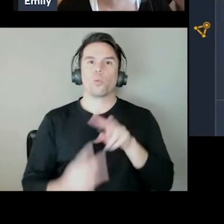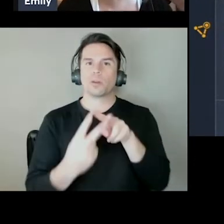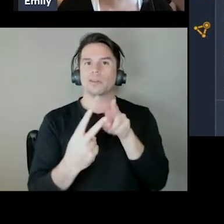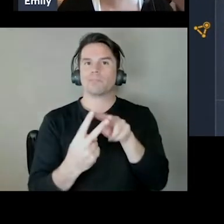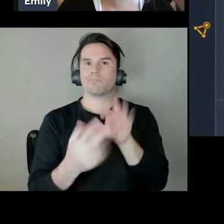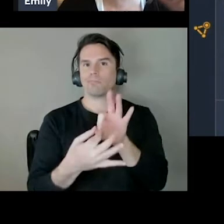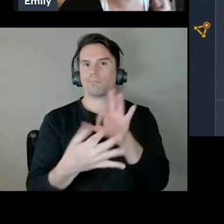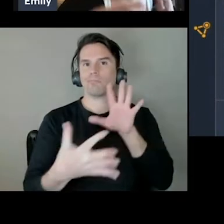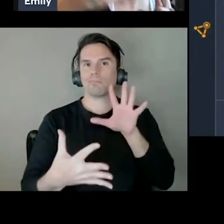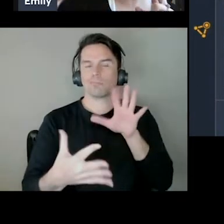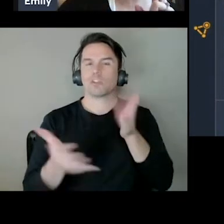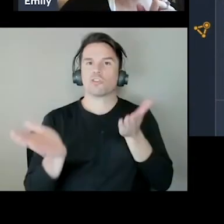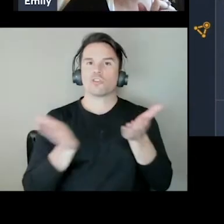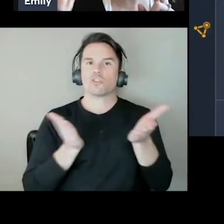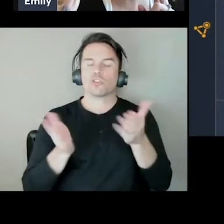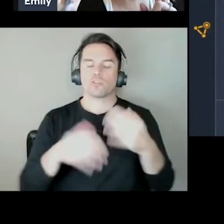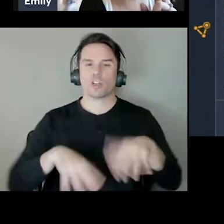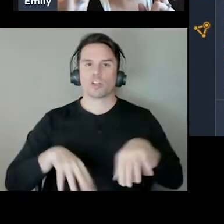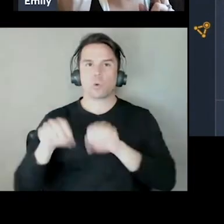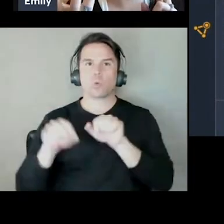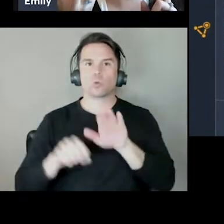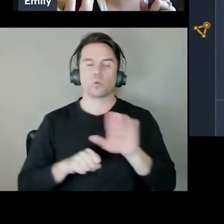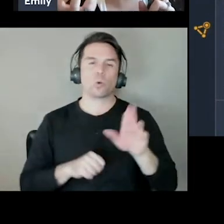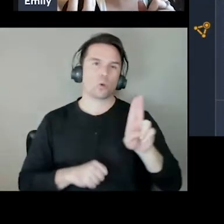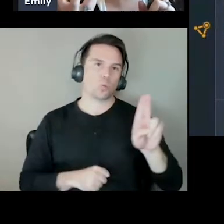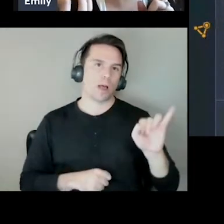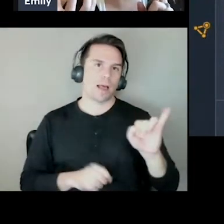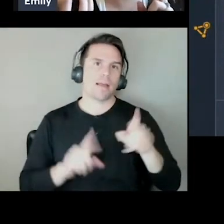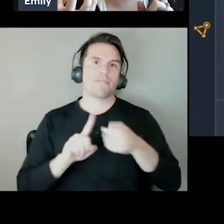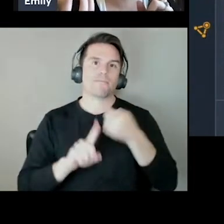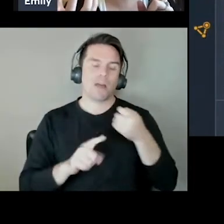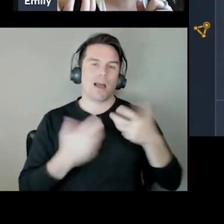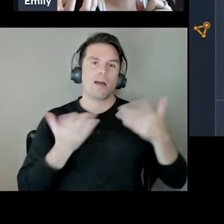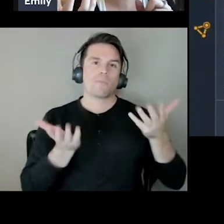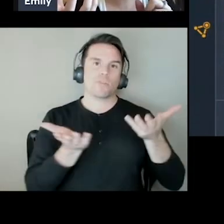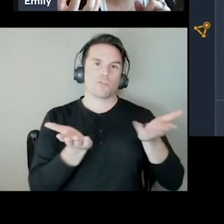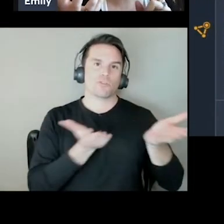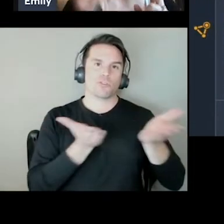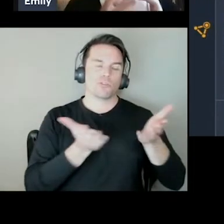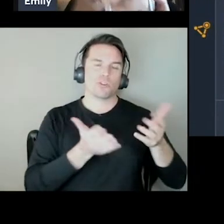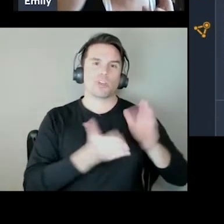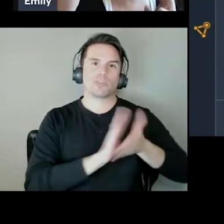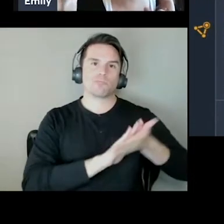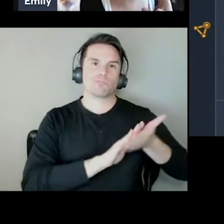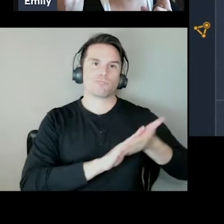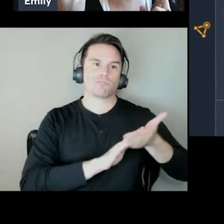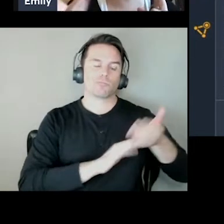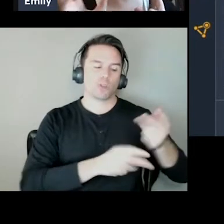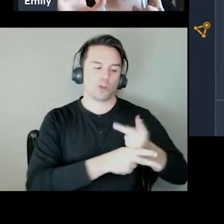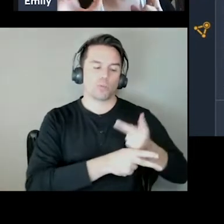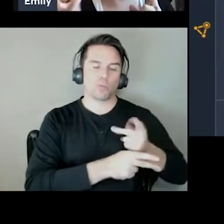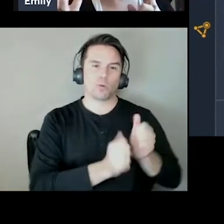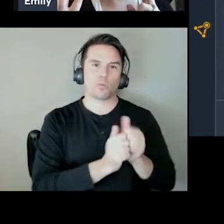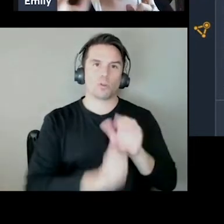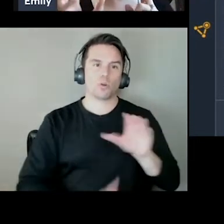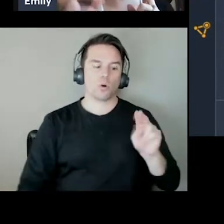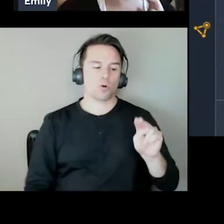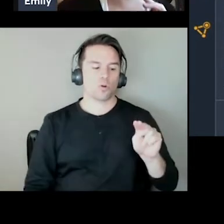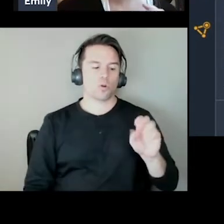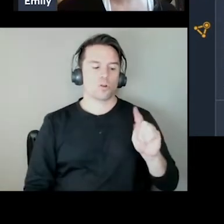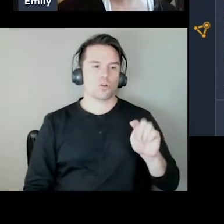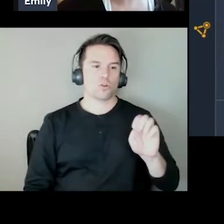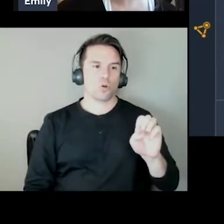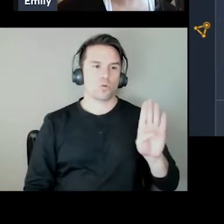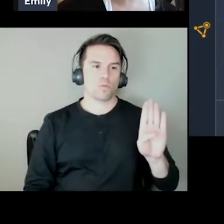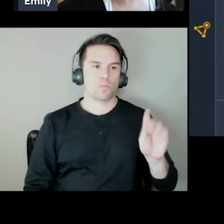that's hosting your UI from the server that's actually running the compute behind your notebook. So we call those a kernel gateway